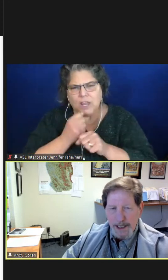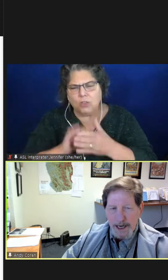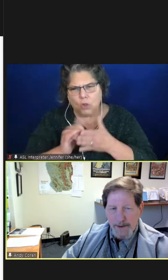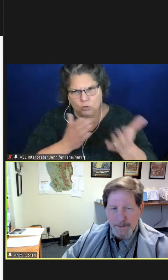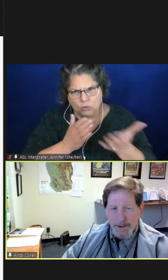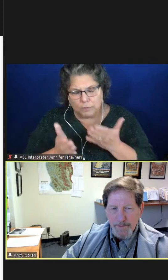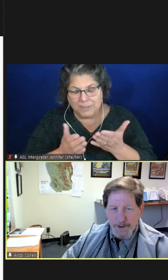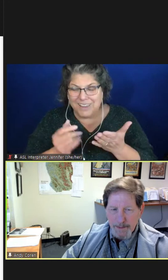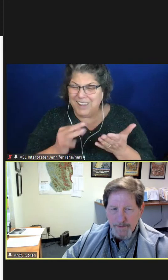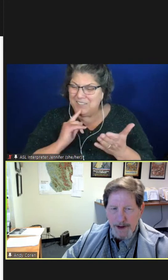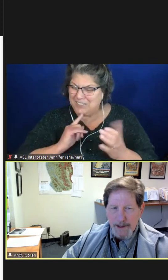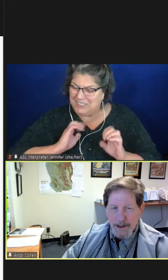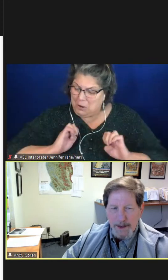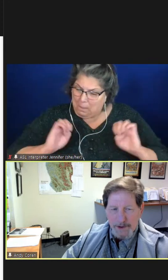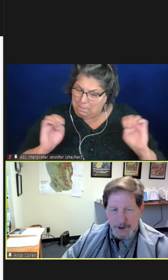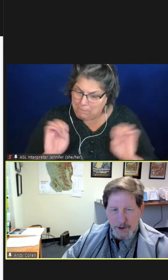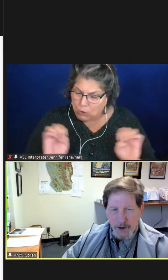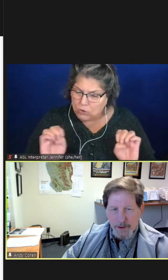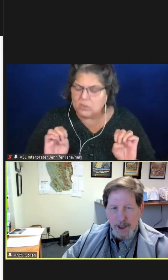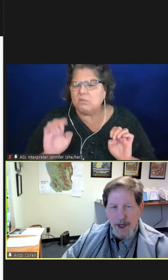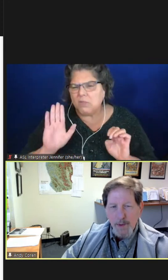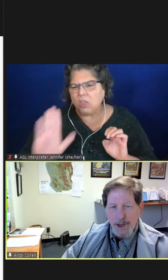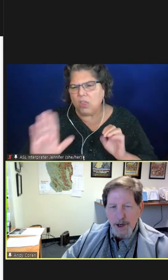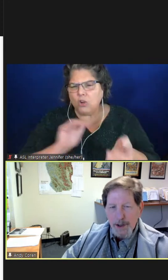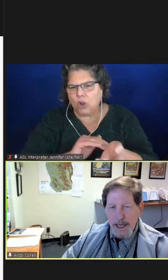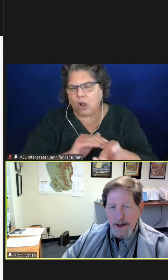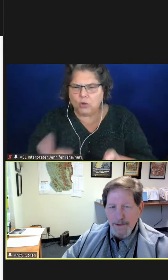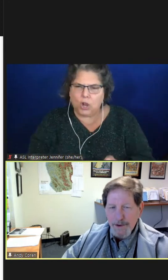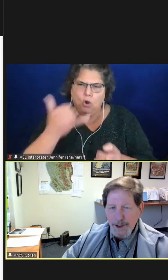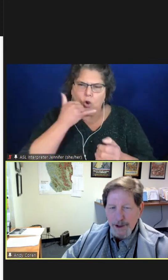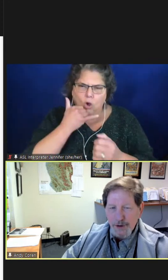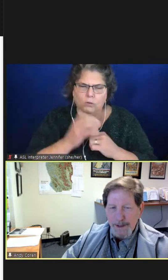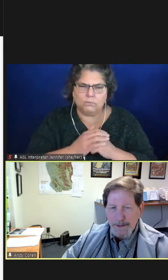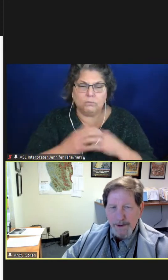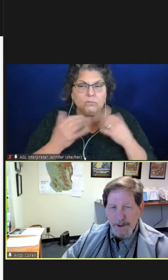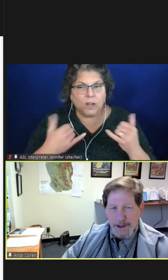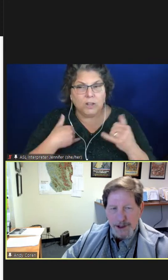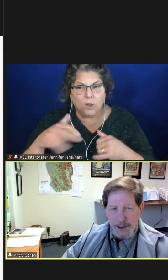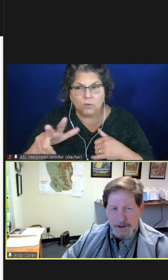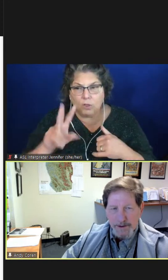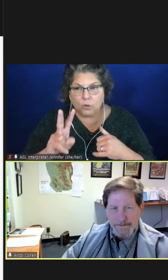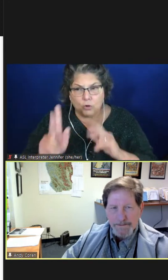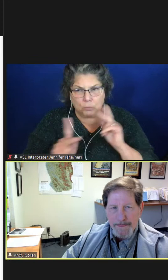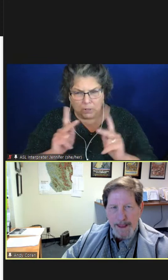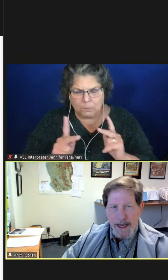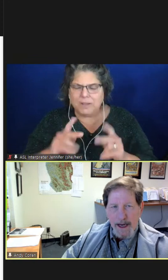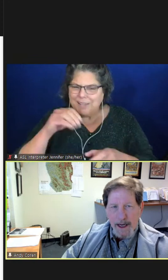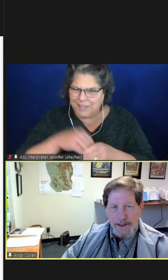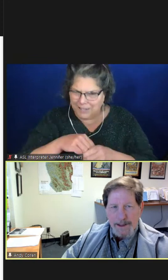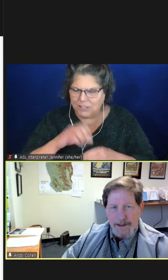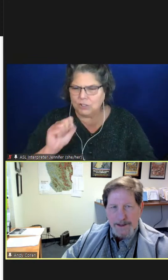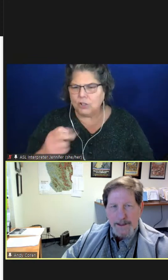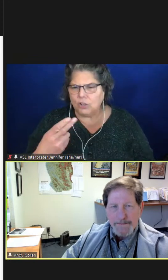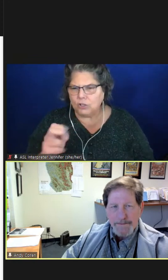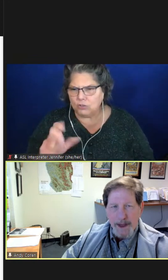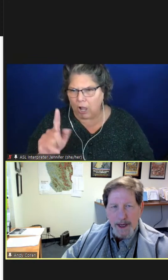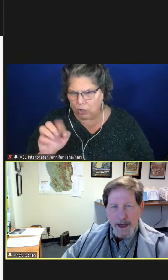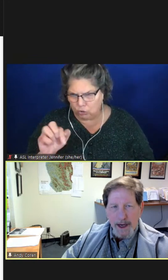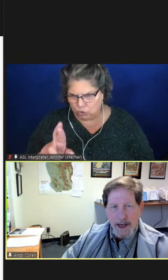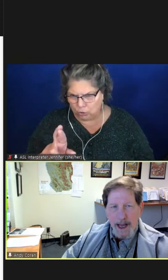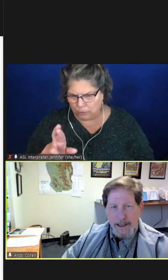urgent, they can have their provider give us a call. We currently have 32 people in shelter.